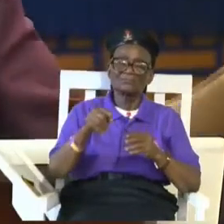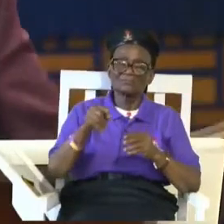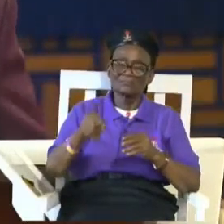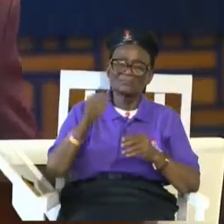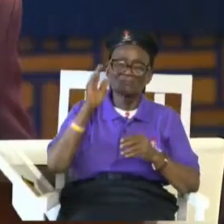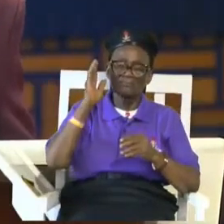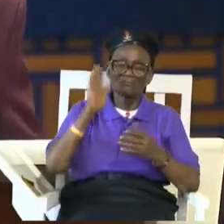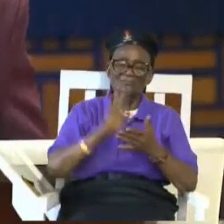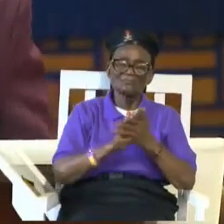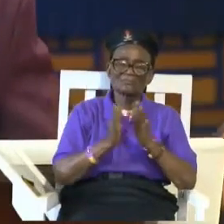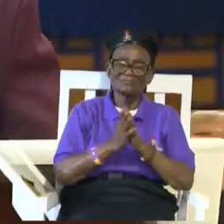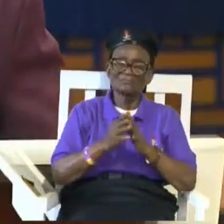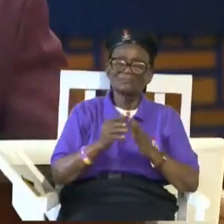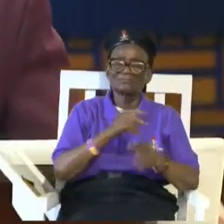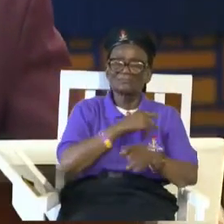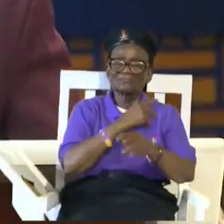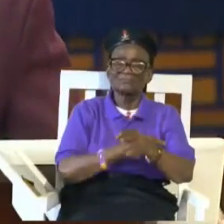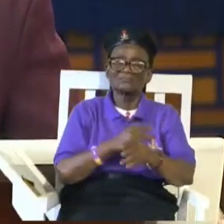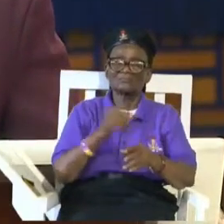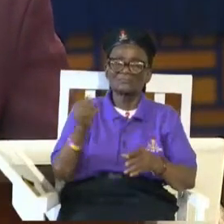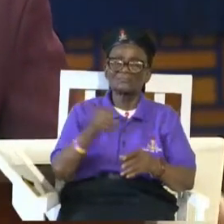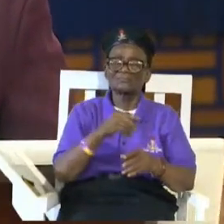You've seen so many testimonies about